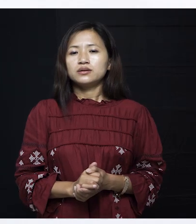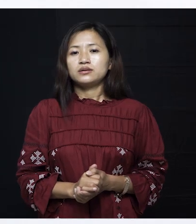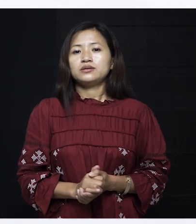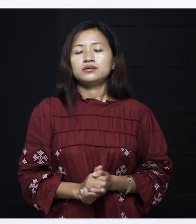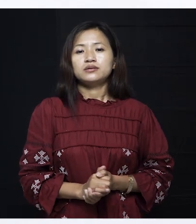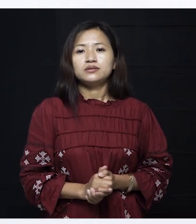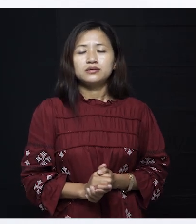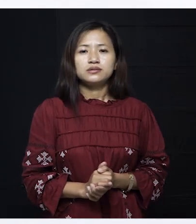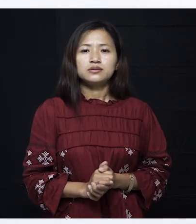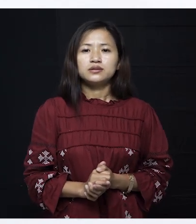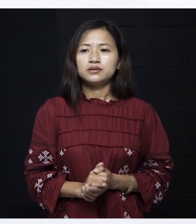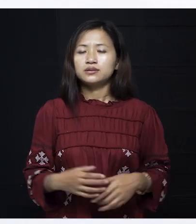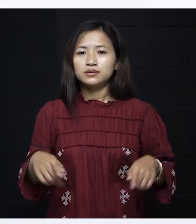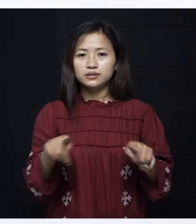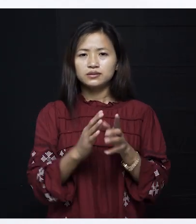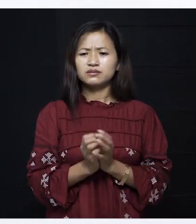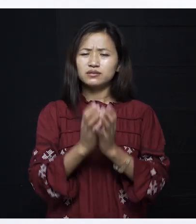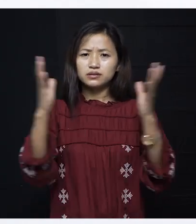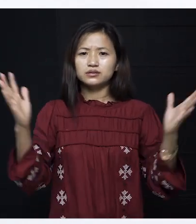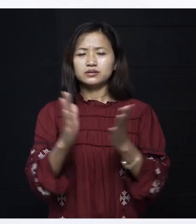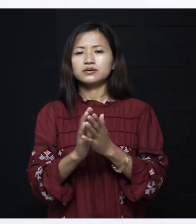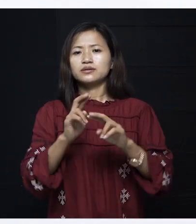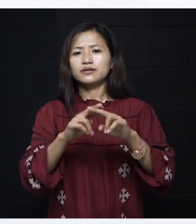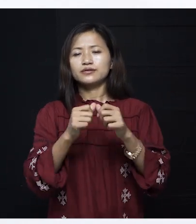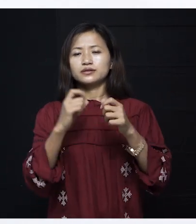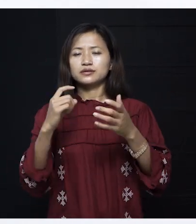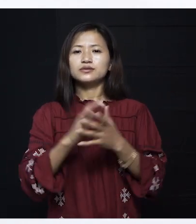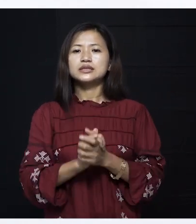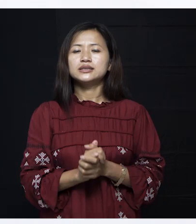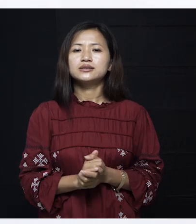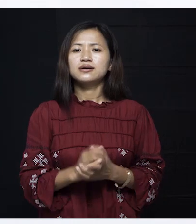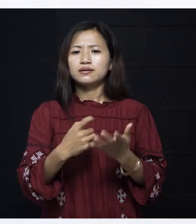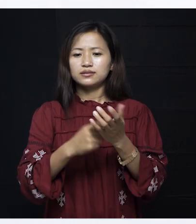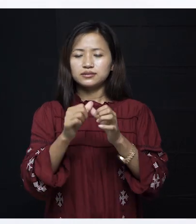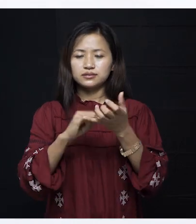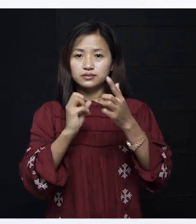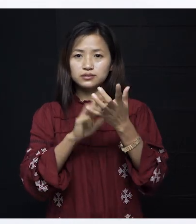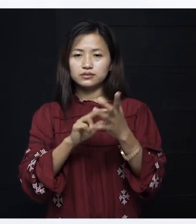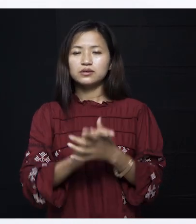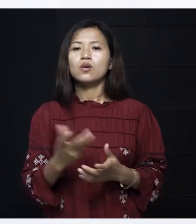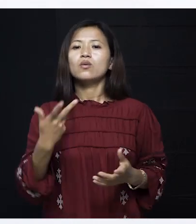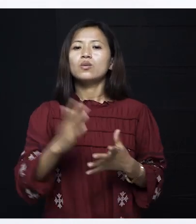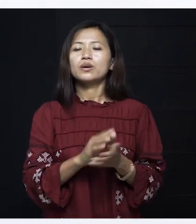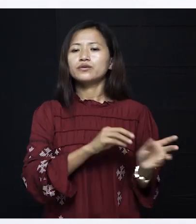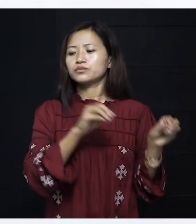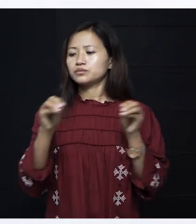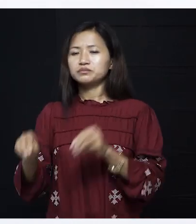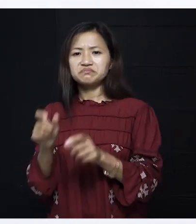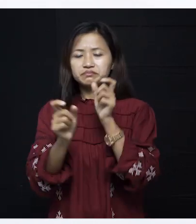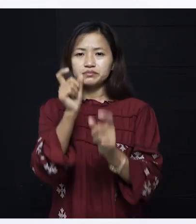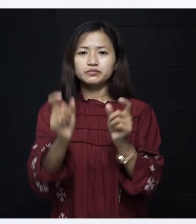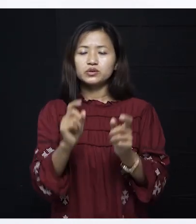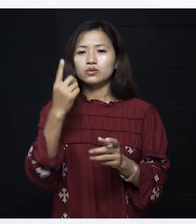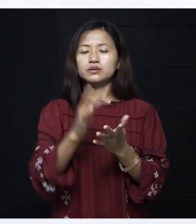to another place. And there are lots of factors again. There are lots of reasons why people move from